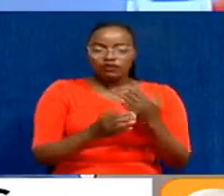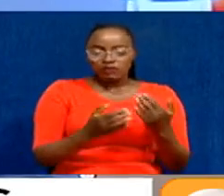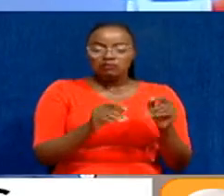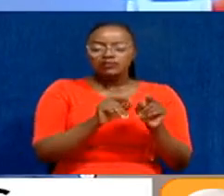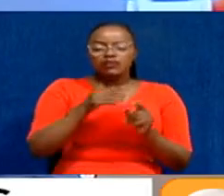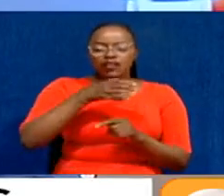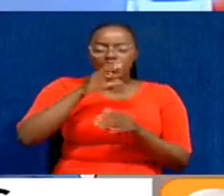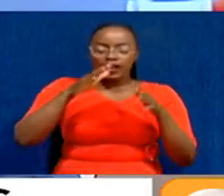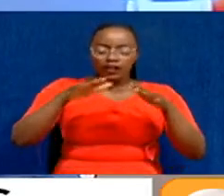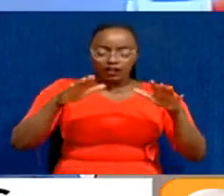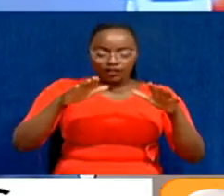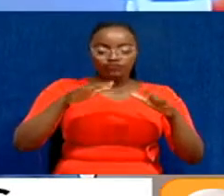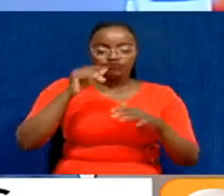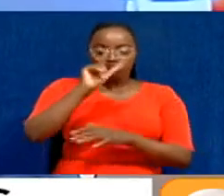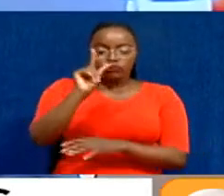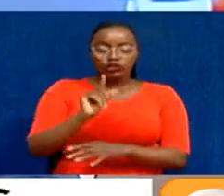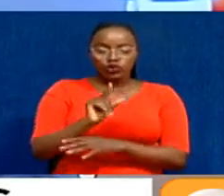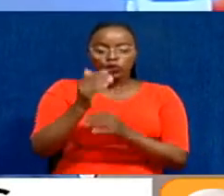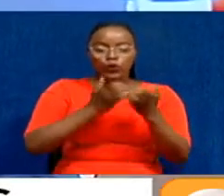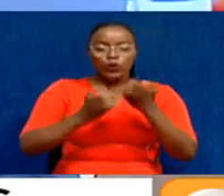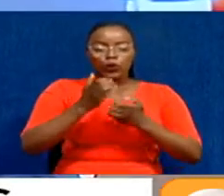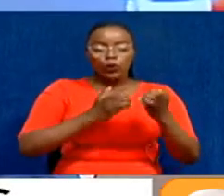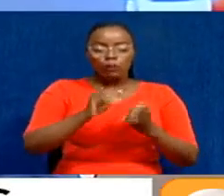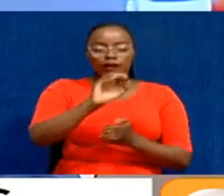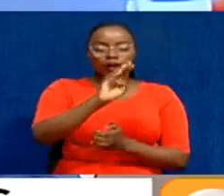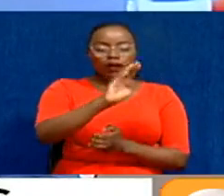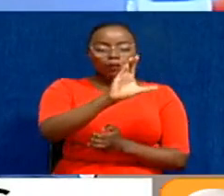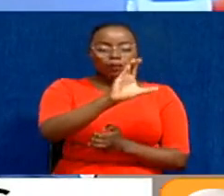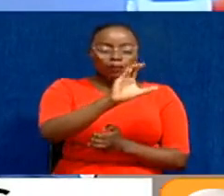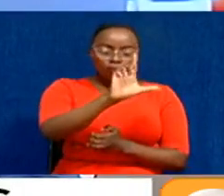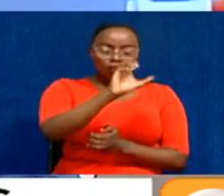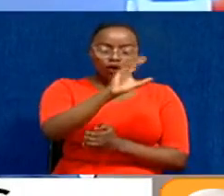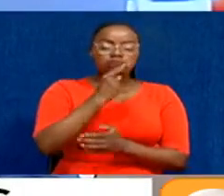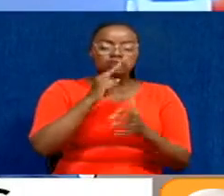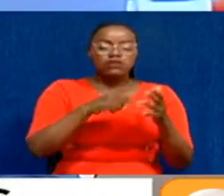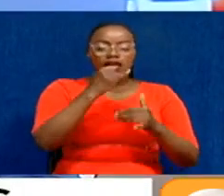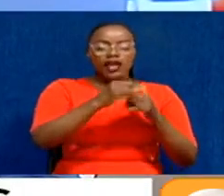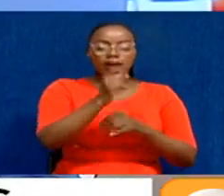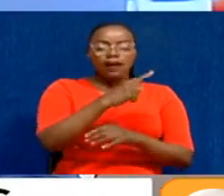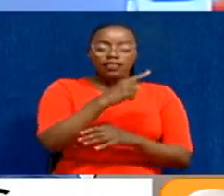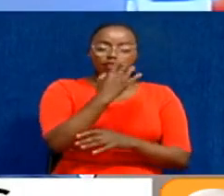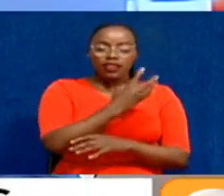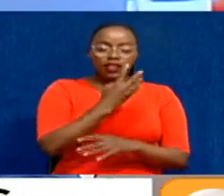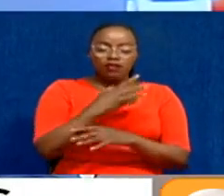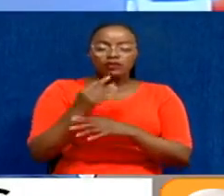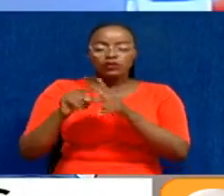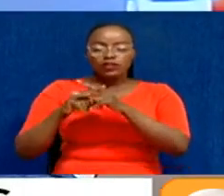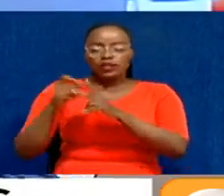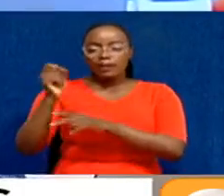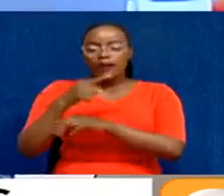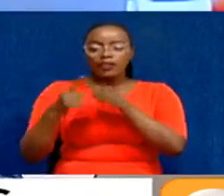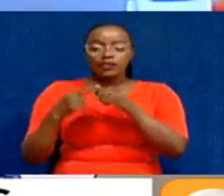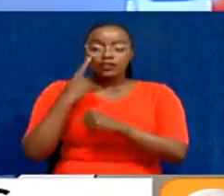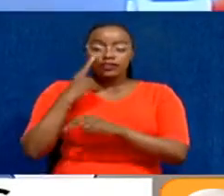the Lake Region Economic Bloc projected a possible sixth wave between the end of April to the beginning of June.